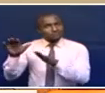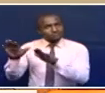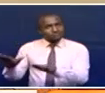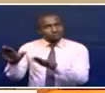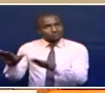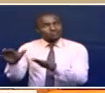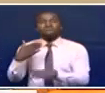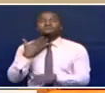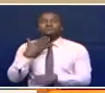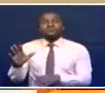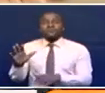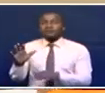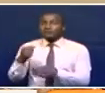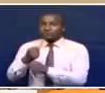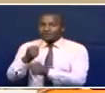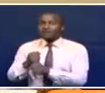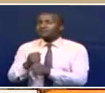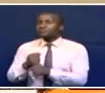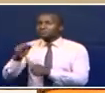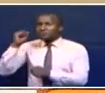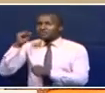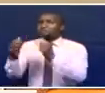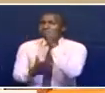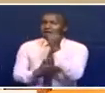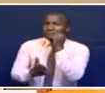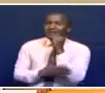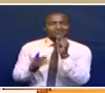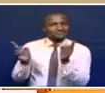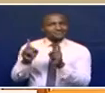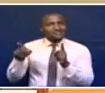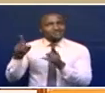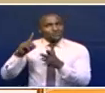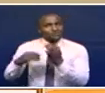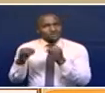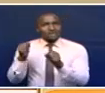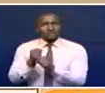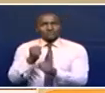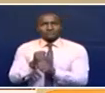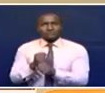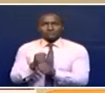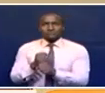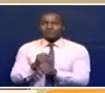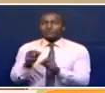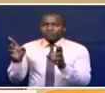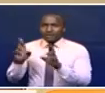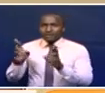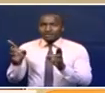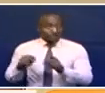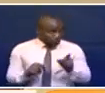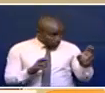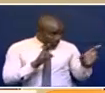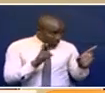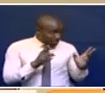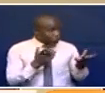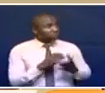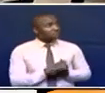We don't want to make politics toxic all the time. Mm. And this is what you're trying to do. We are ready. You're ready.